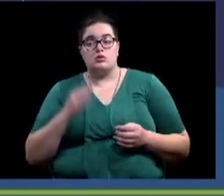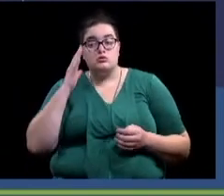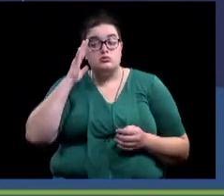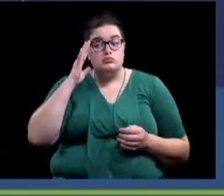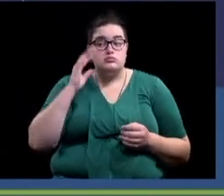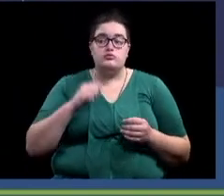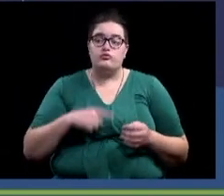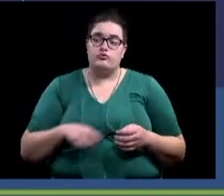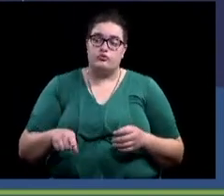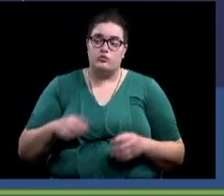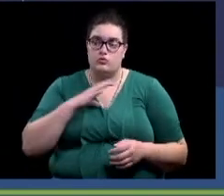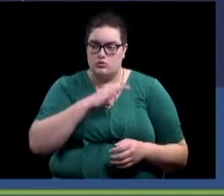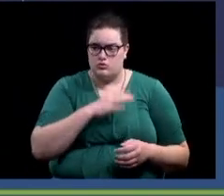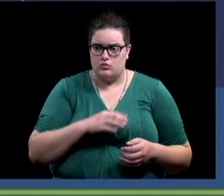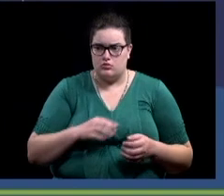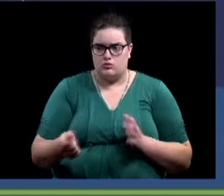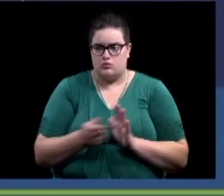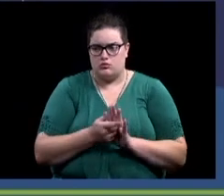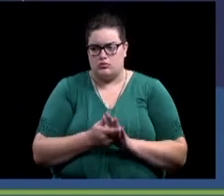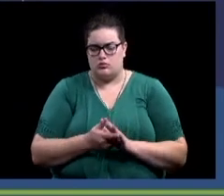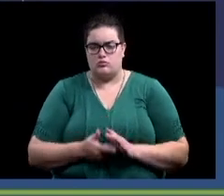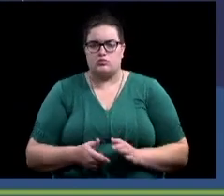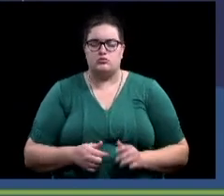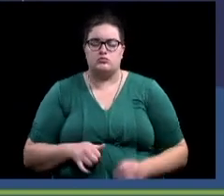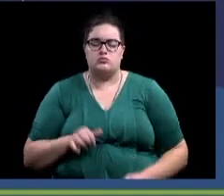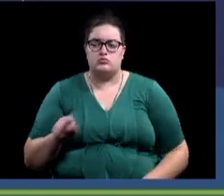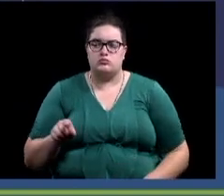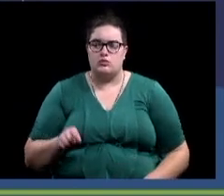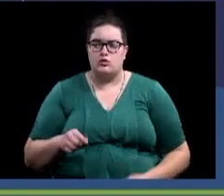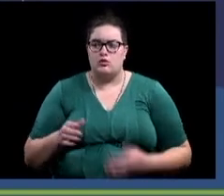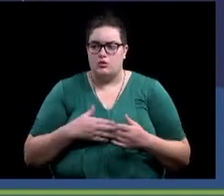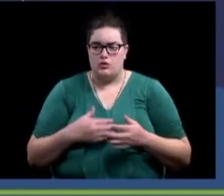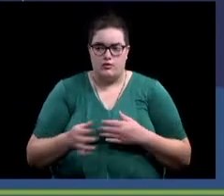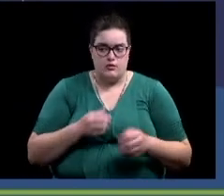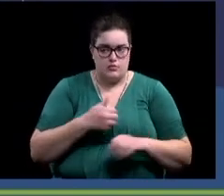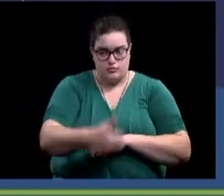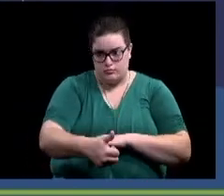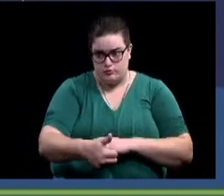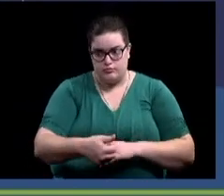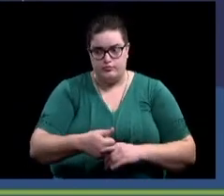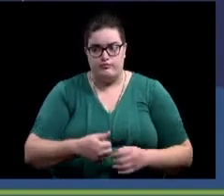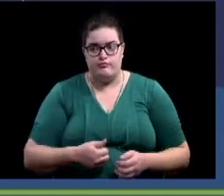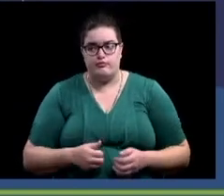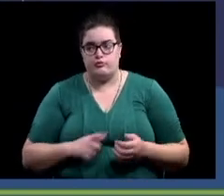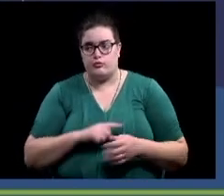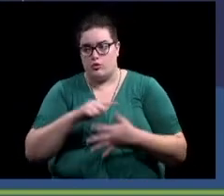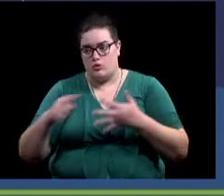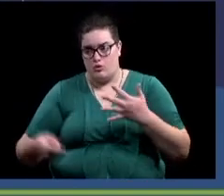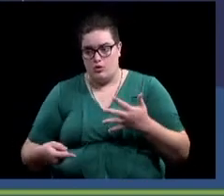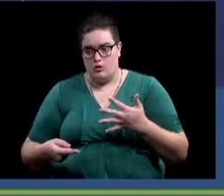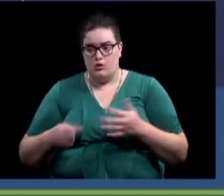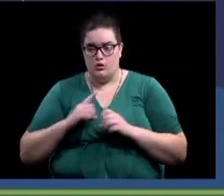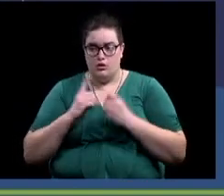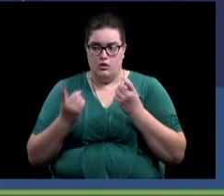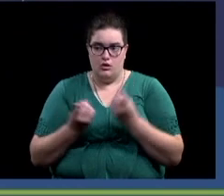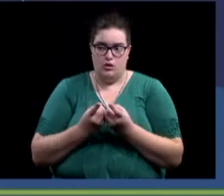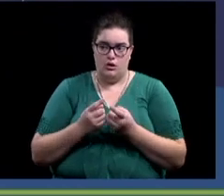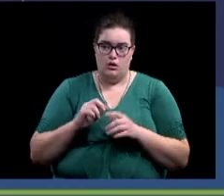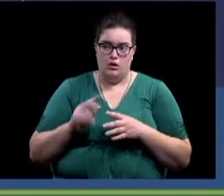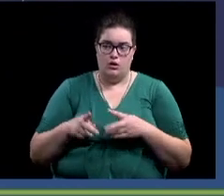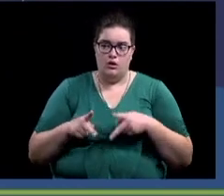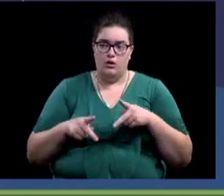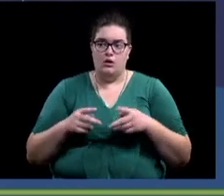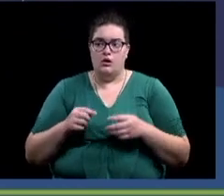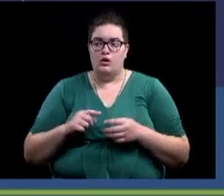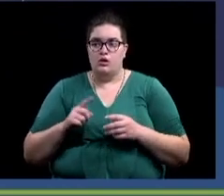allegation, the vast majority of these complaints are initiated by department personnel holding our own employees to a higher standard. The